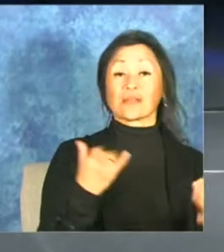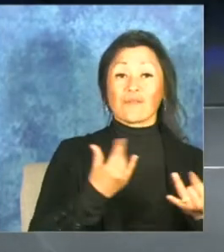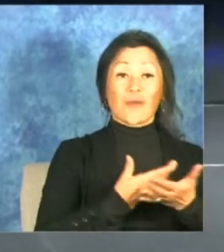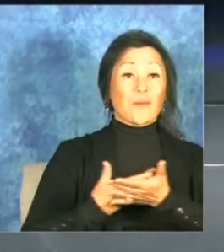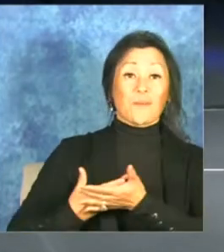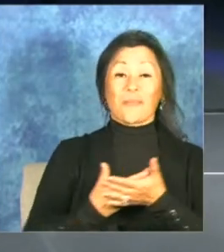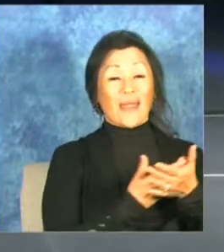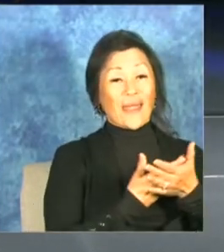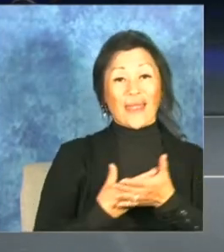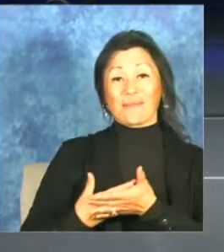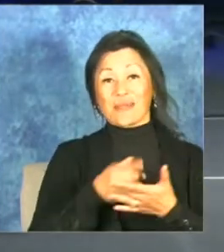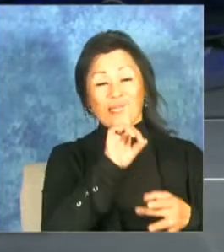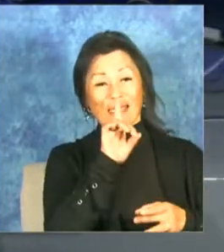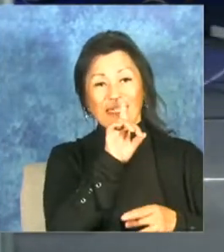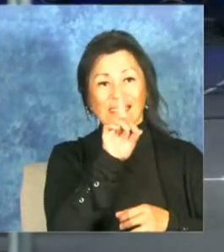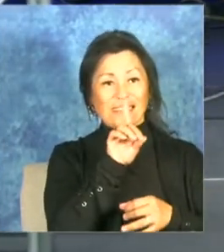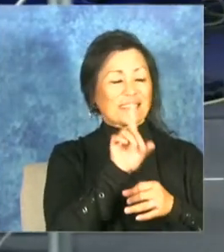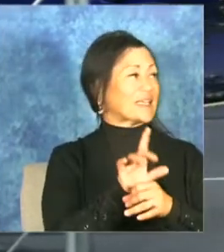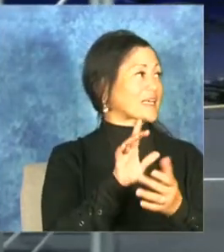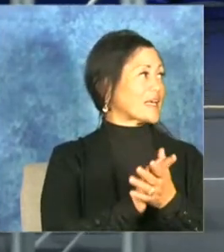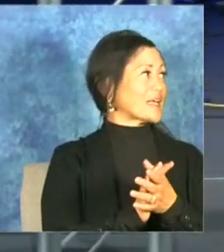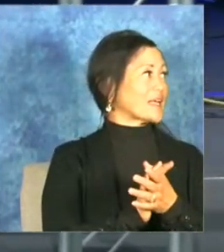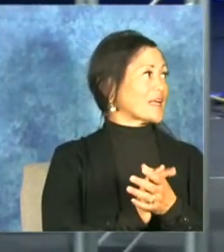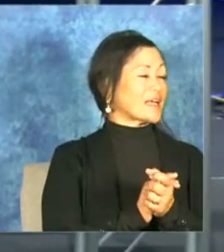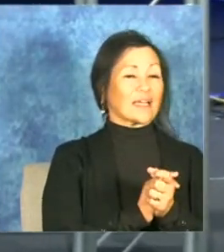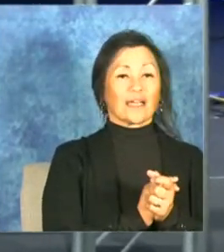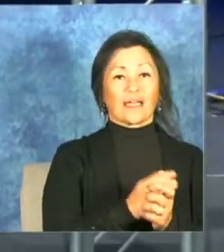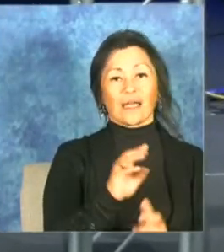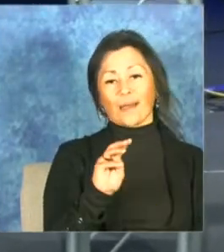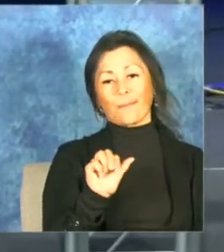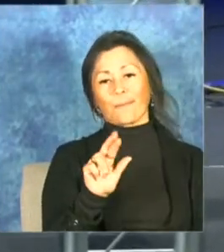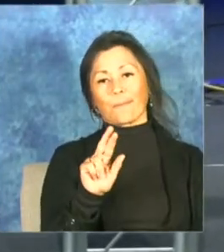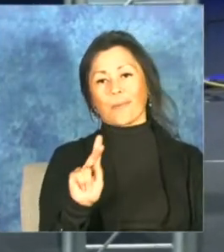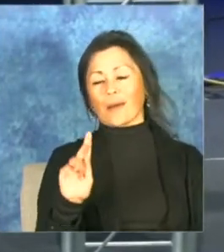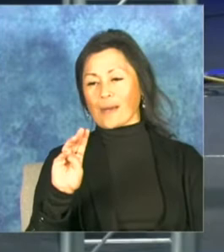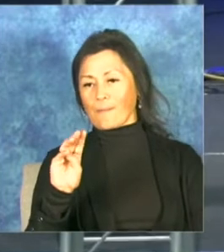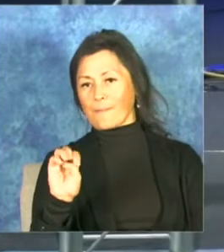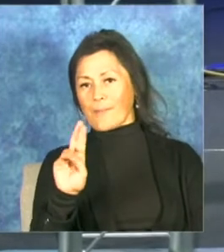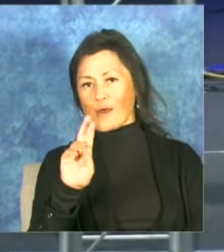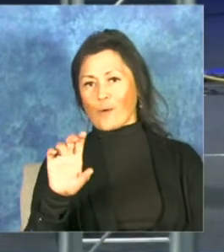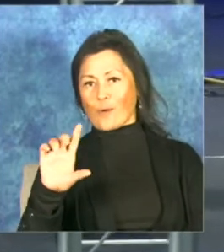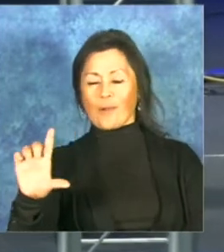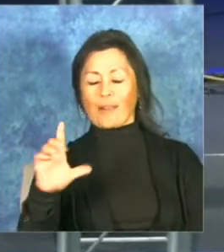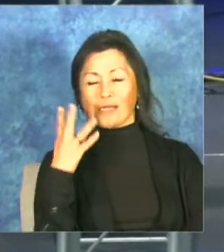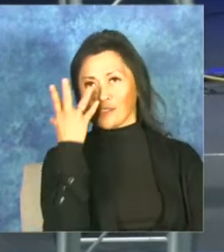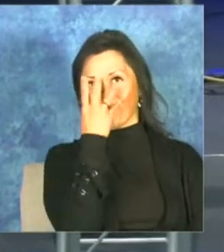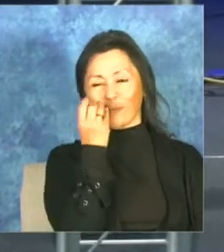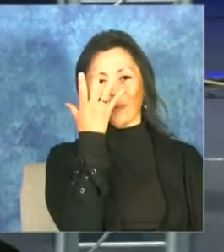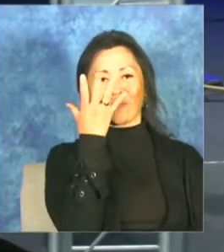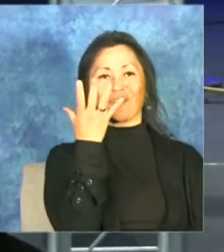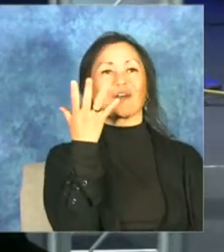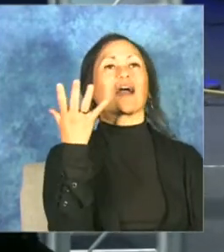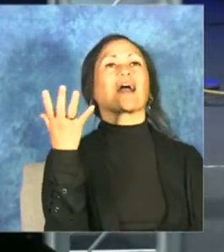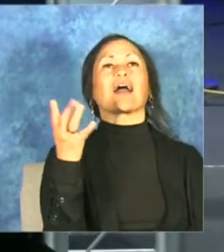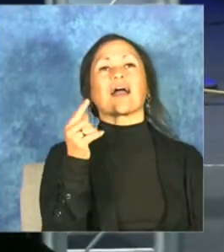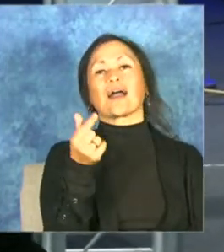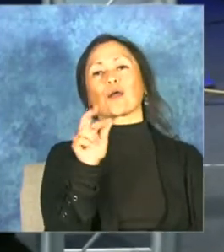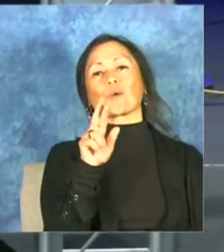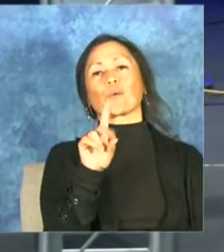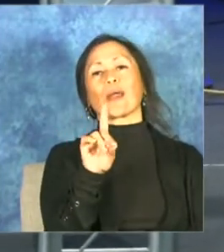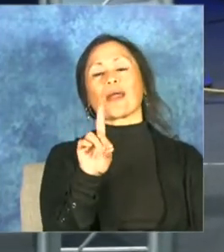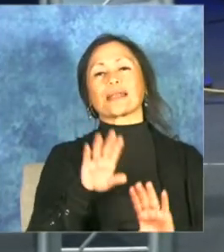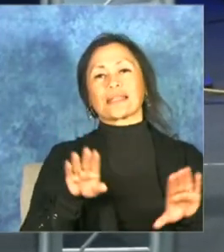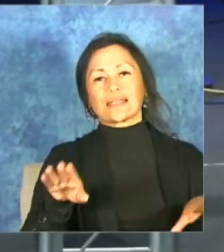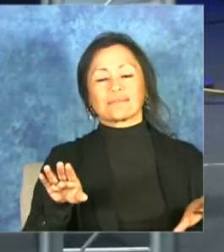dedication, but we're going to come down to the floor here with this family, Mark Merrill and his beautiful grandkids